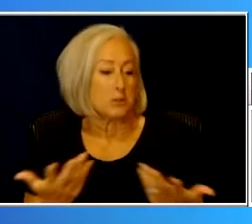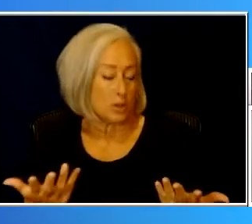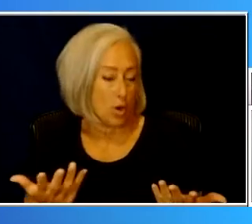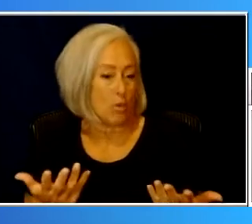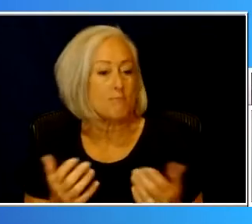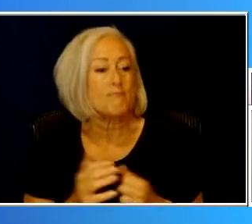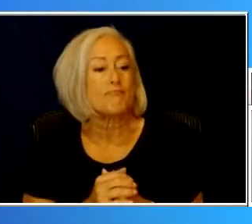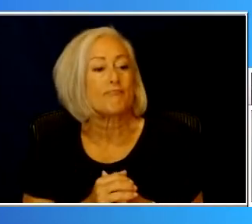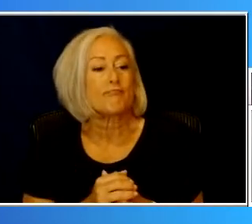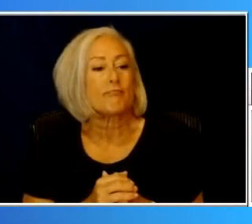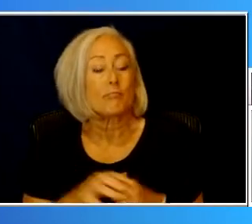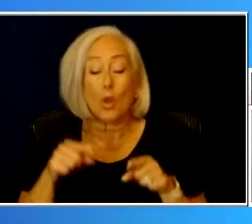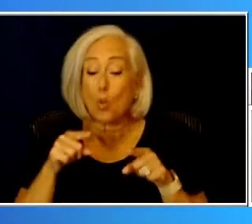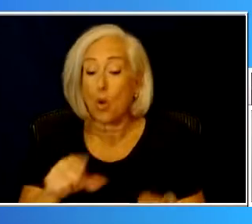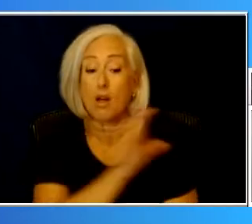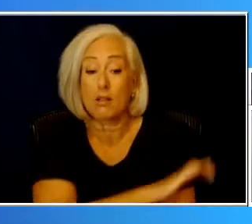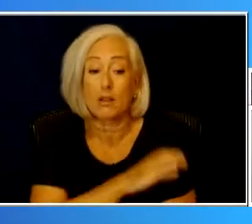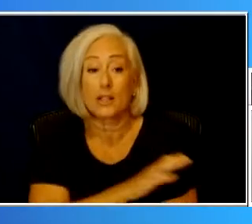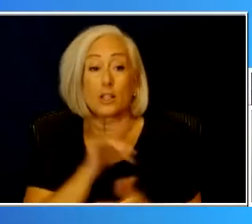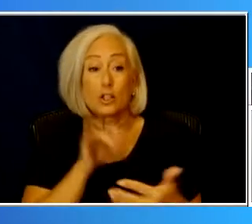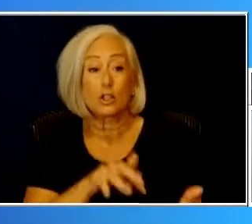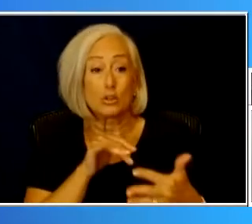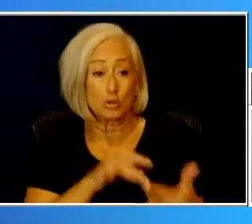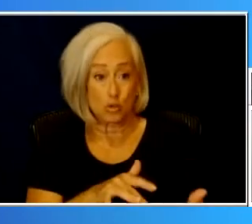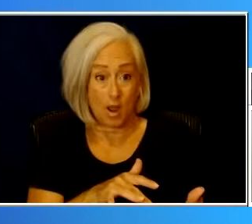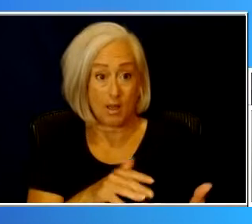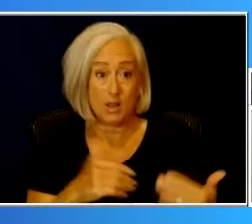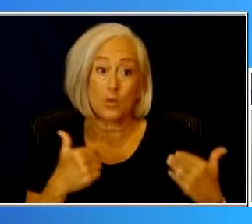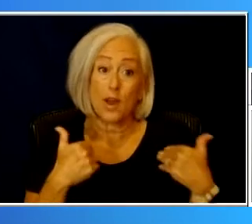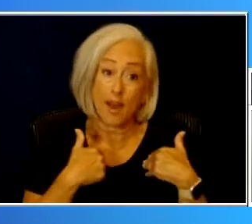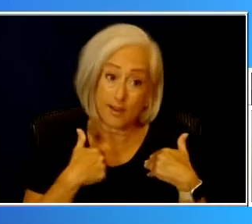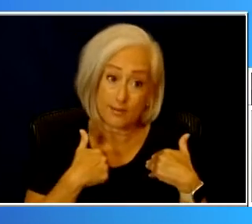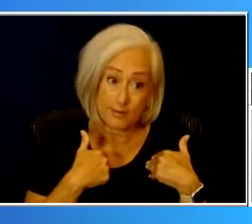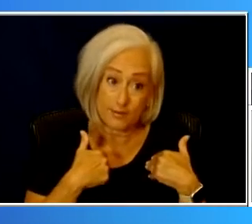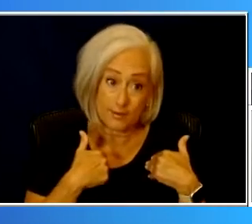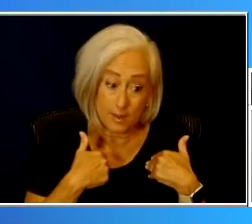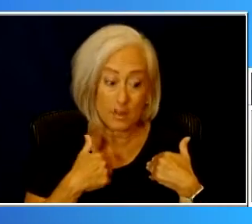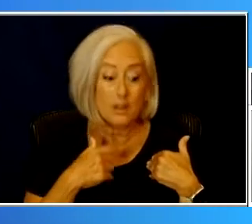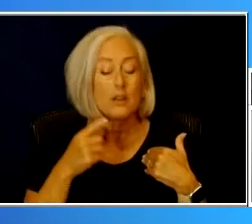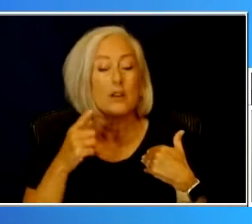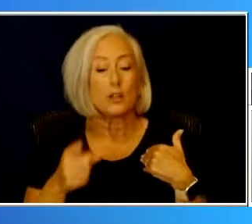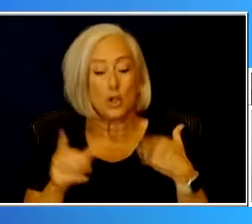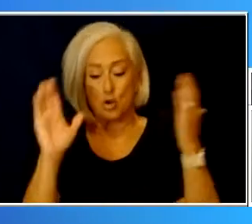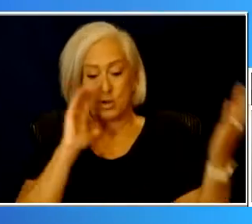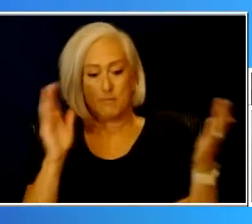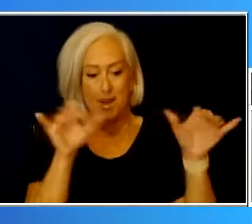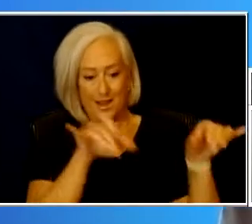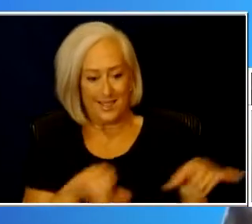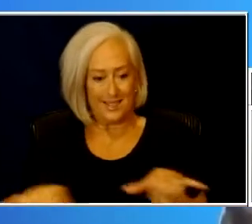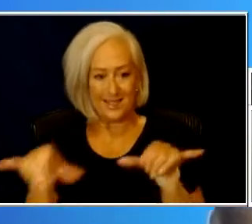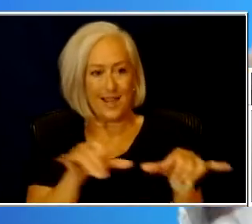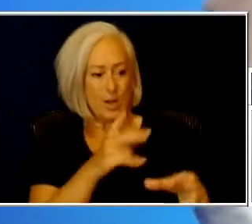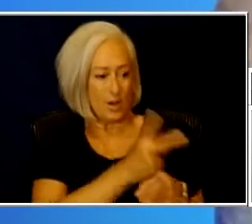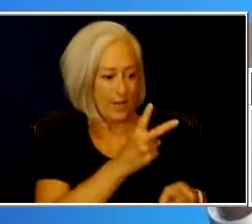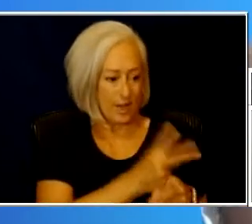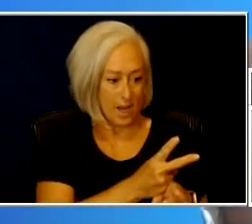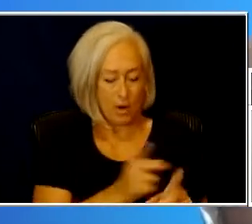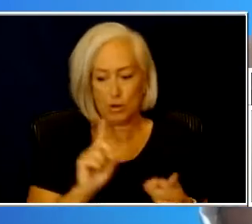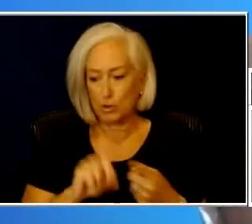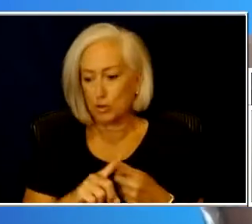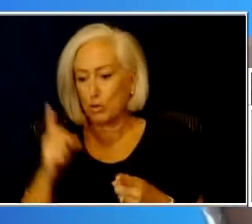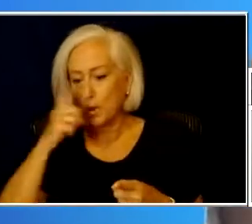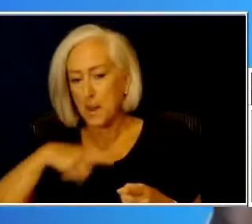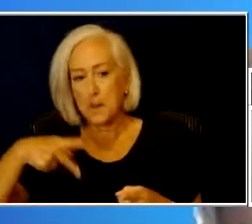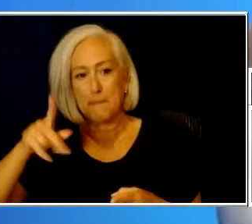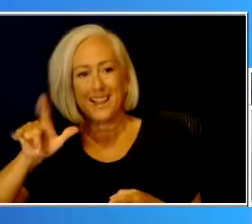while clinical trials, there are arms where you are comparing standard of care plus a placebo to standard of care plus a